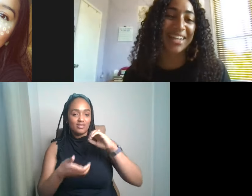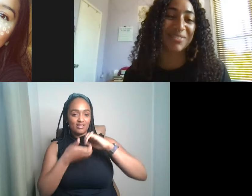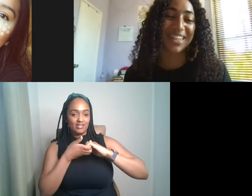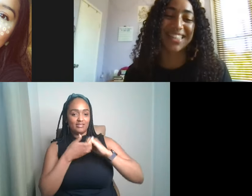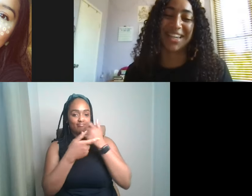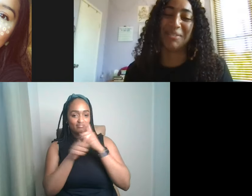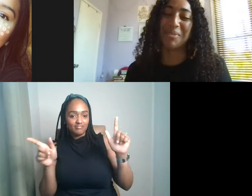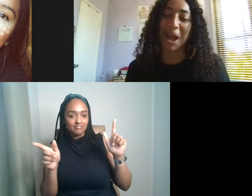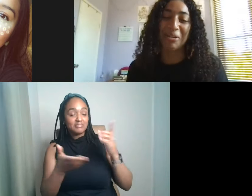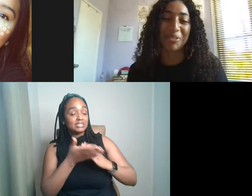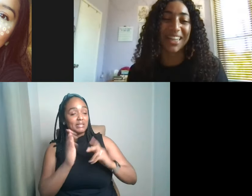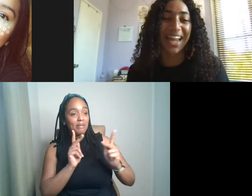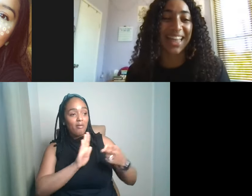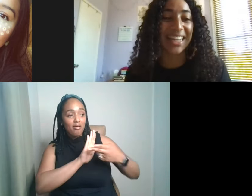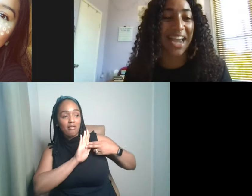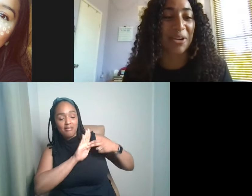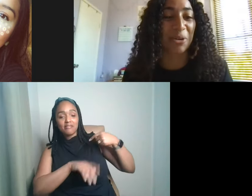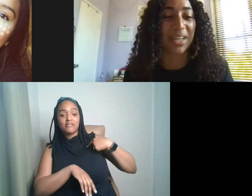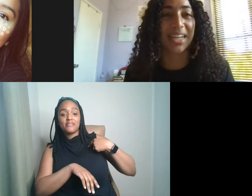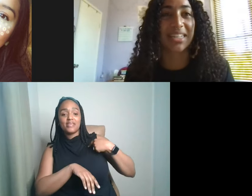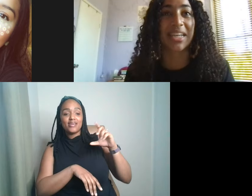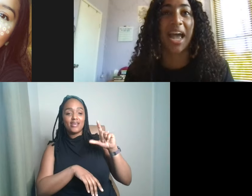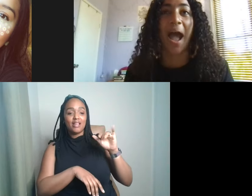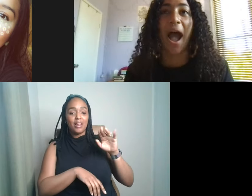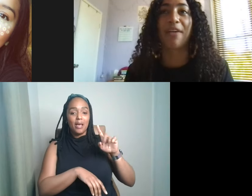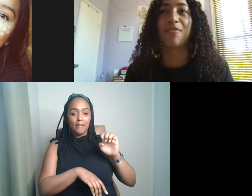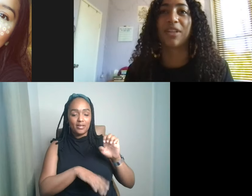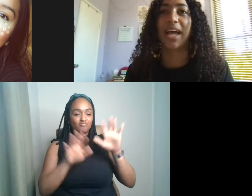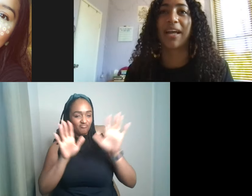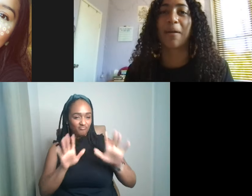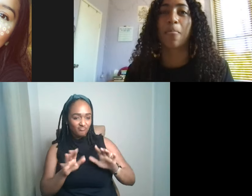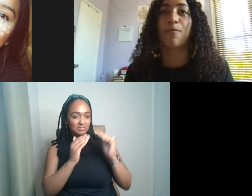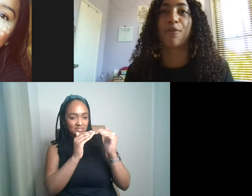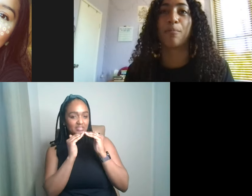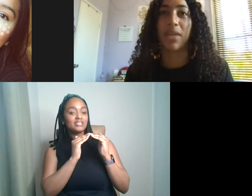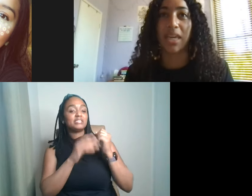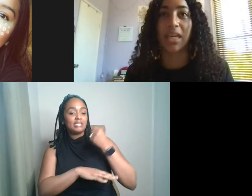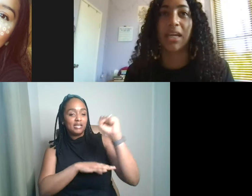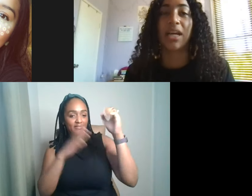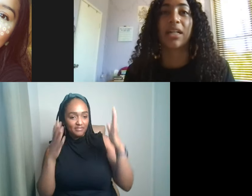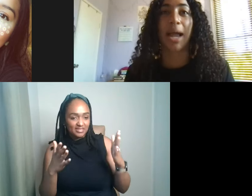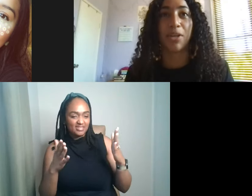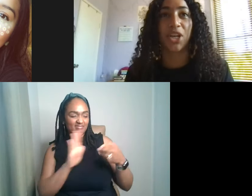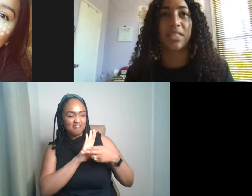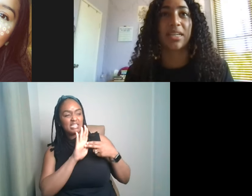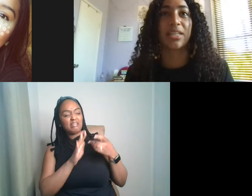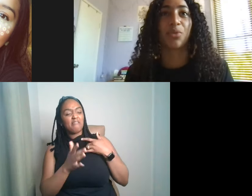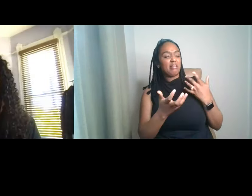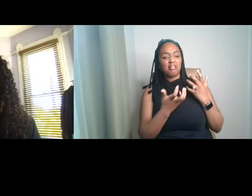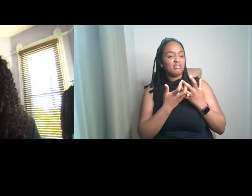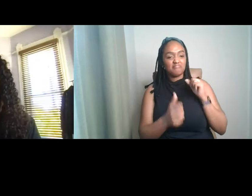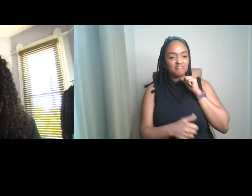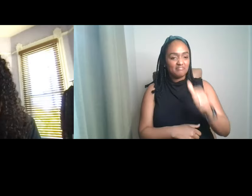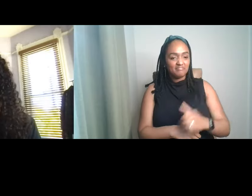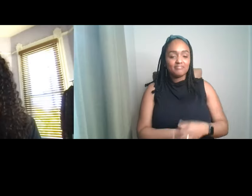justice activist, but I don't really like that title because I feel like for me, climate justice and